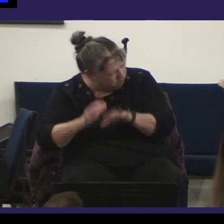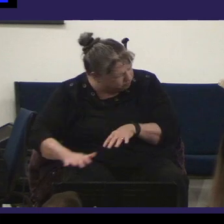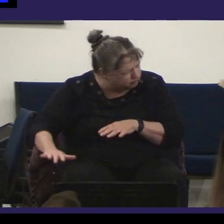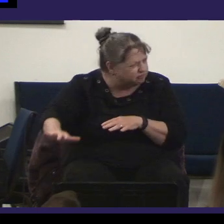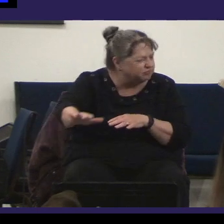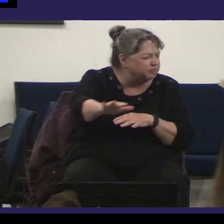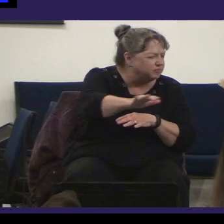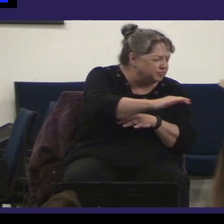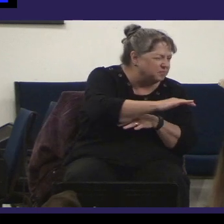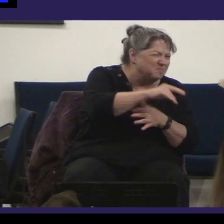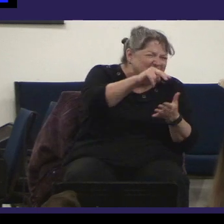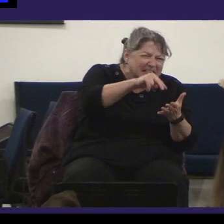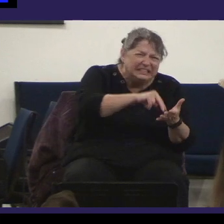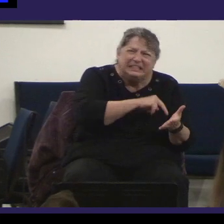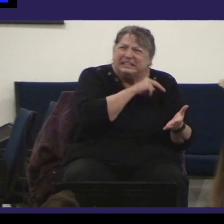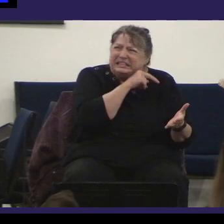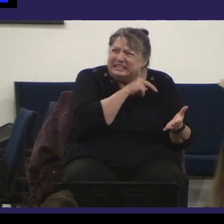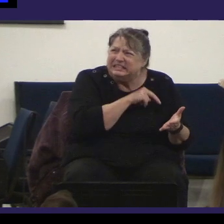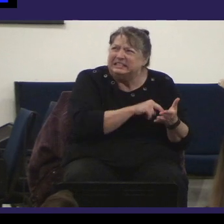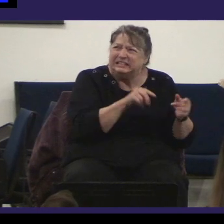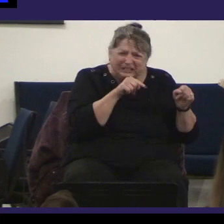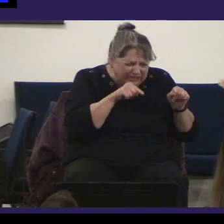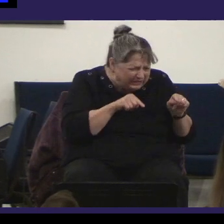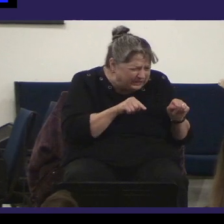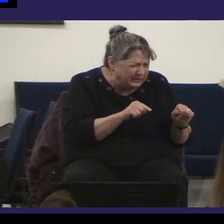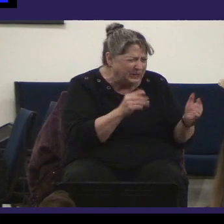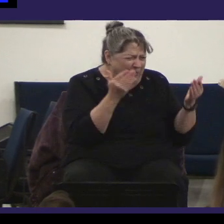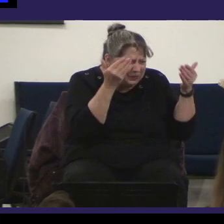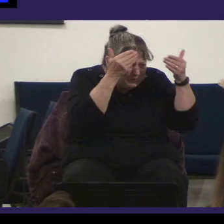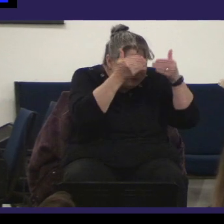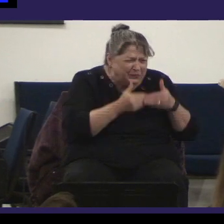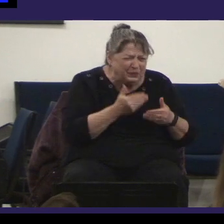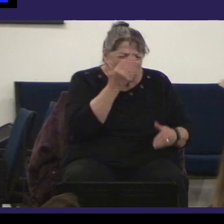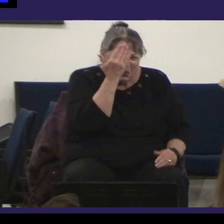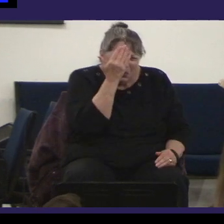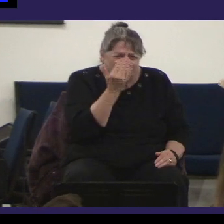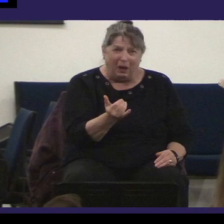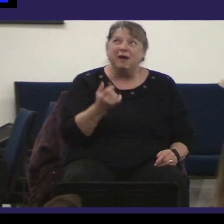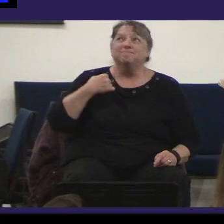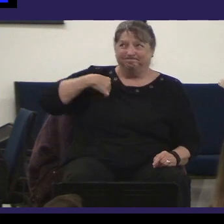We'll be dancing through the darkness, cause we believe it.